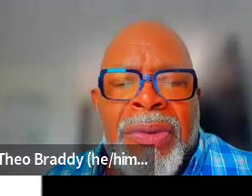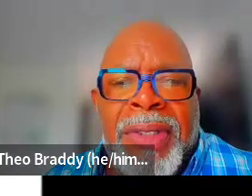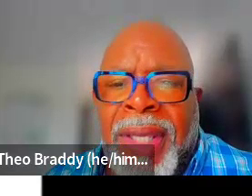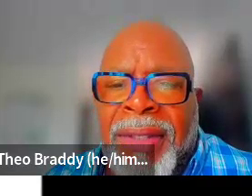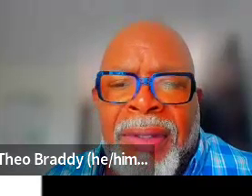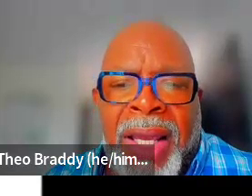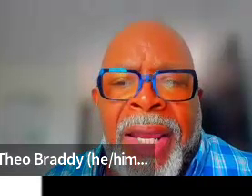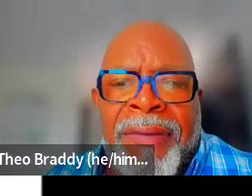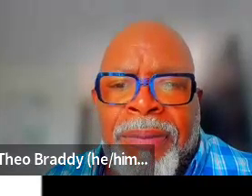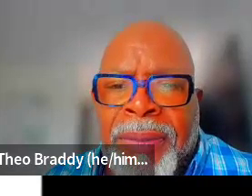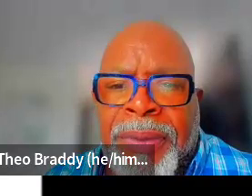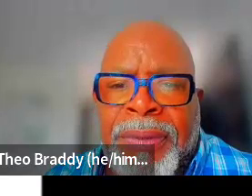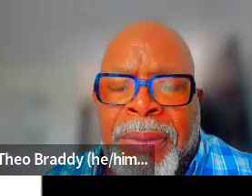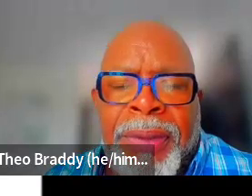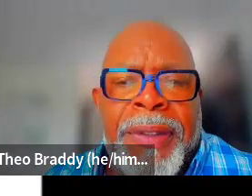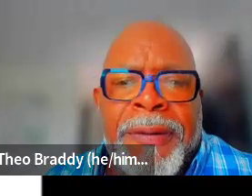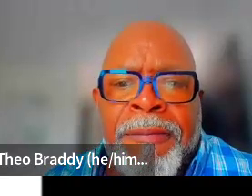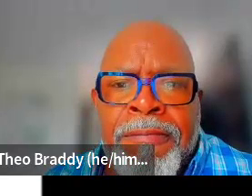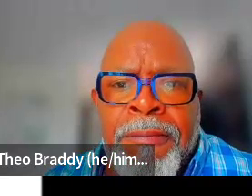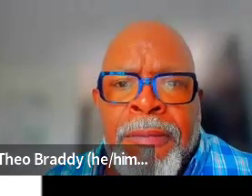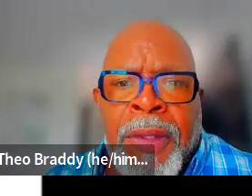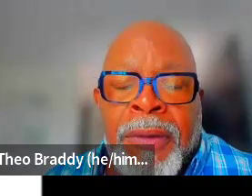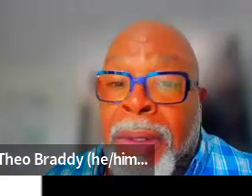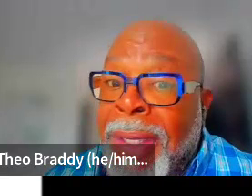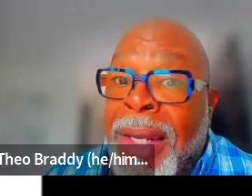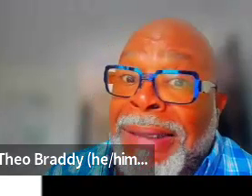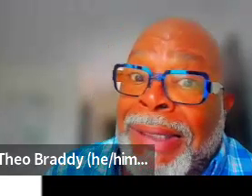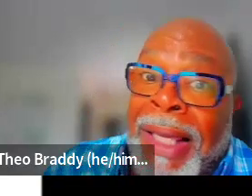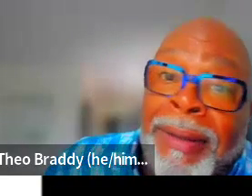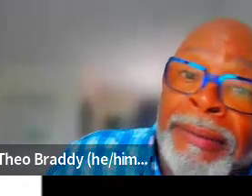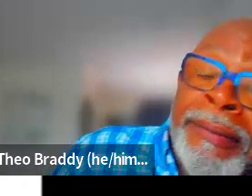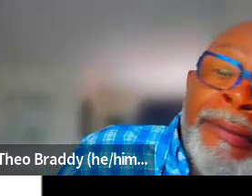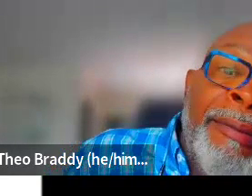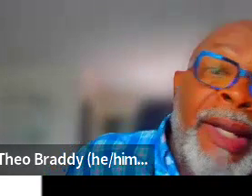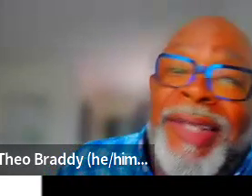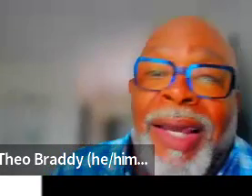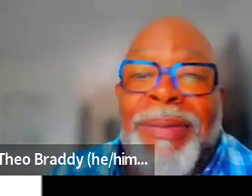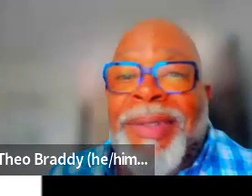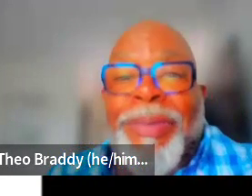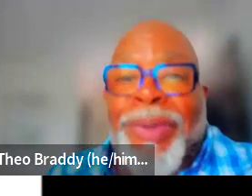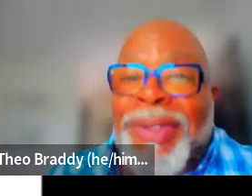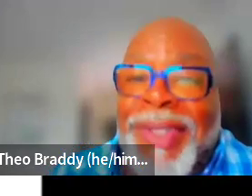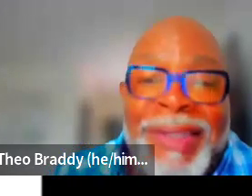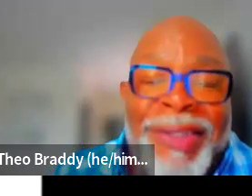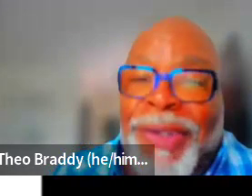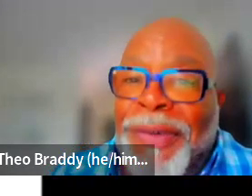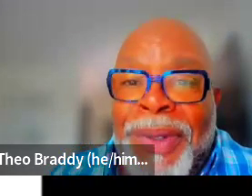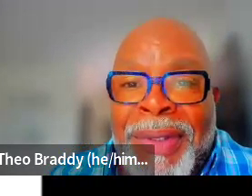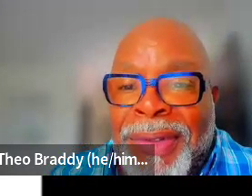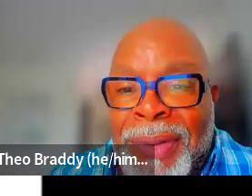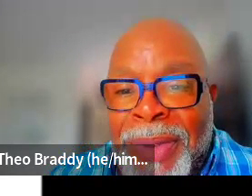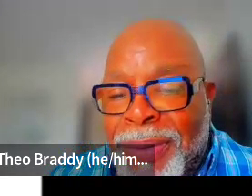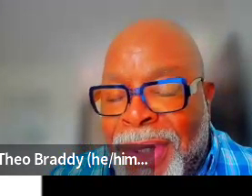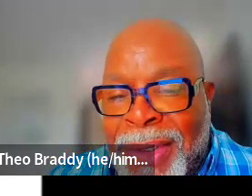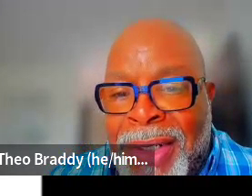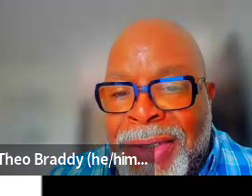could do to enhance the lives of people with disabilities. So again, I say, by the time this presentation is over with,